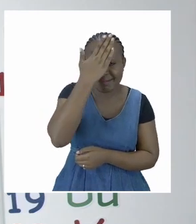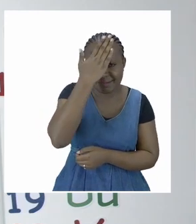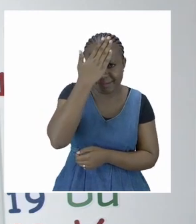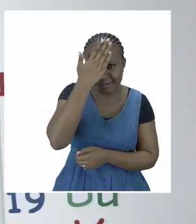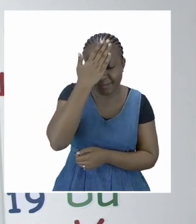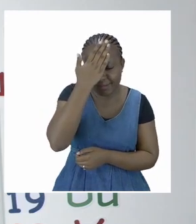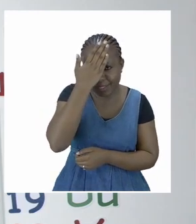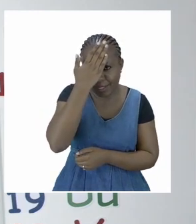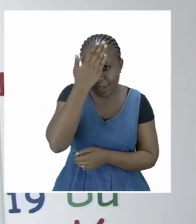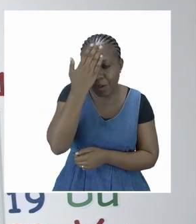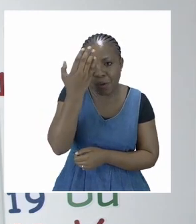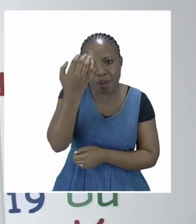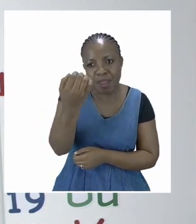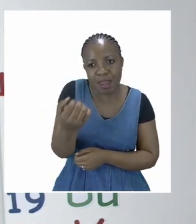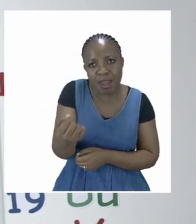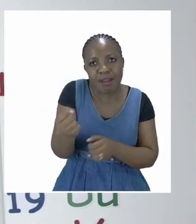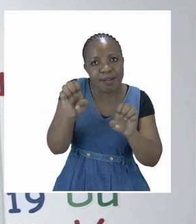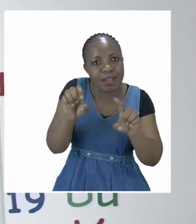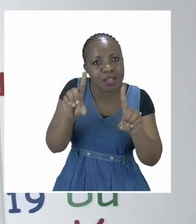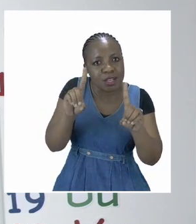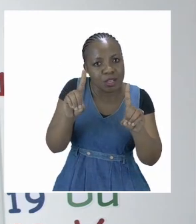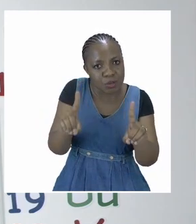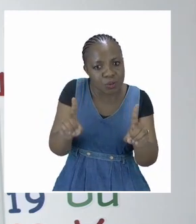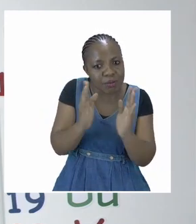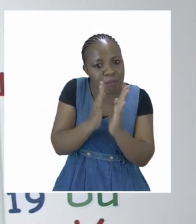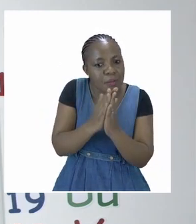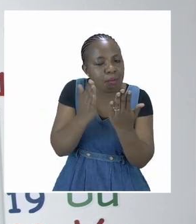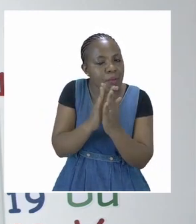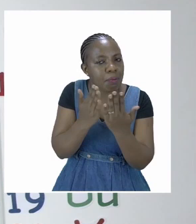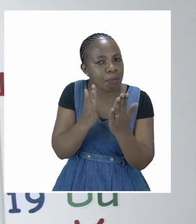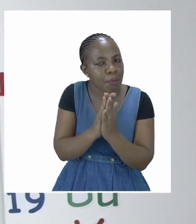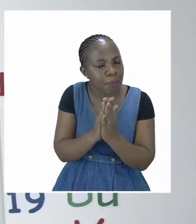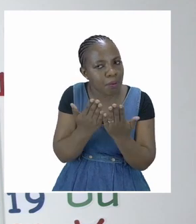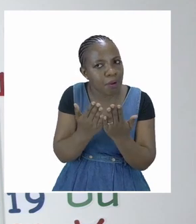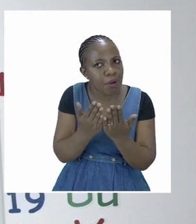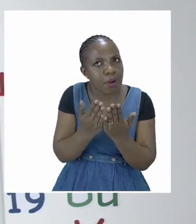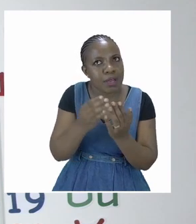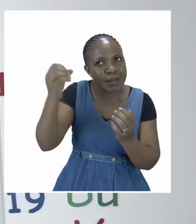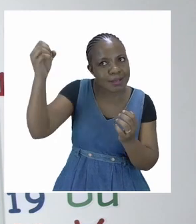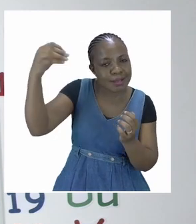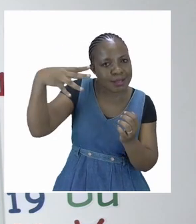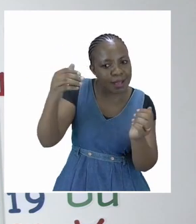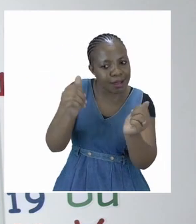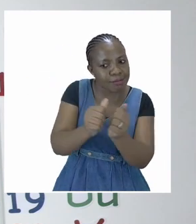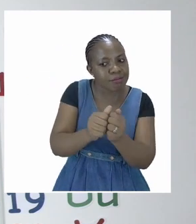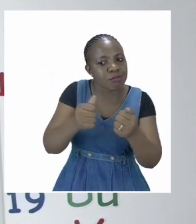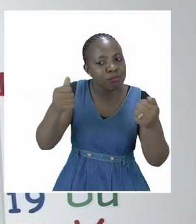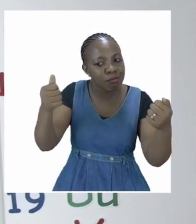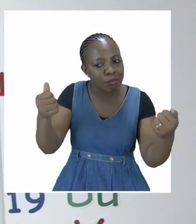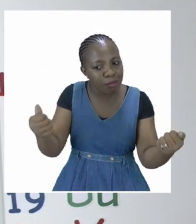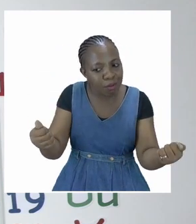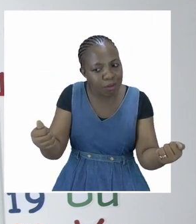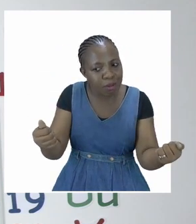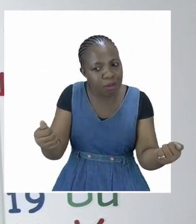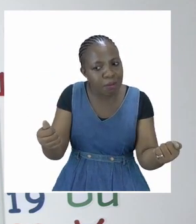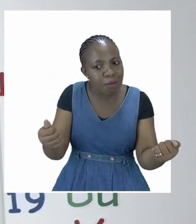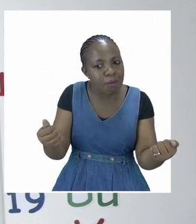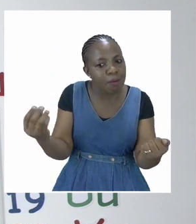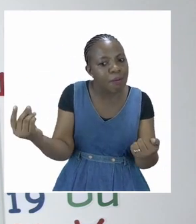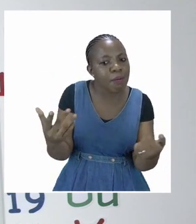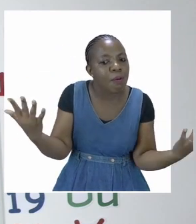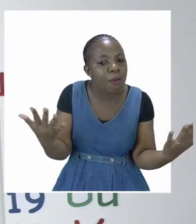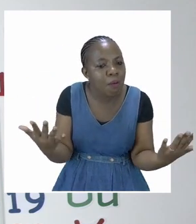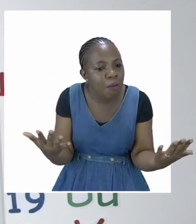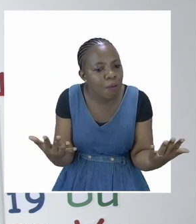booklet in our daily newspaper, street sales, or at your school every Monday